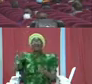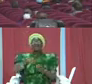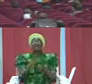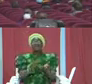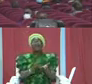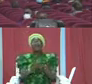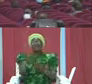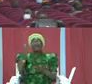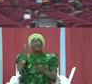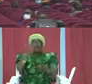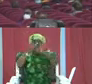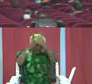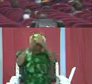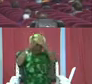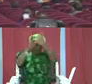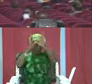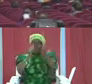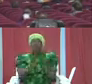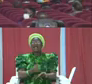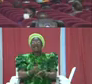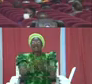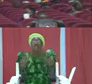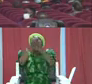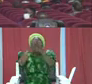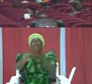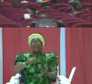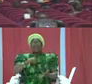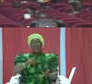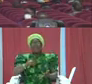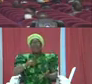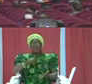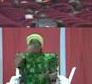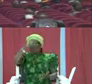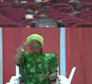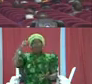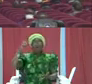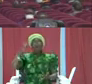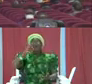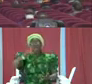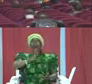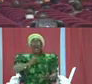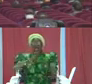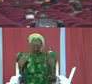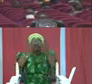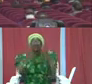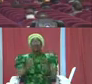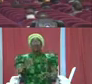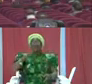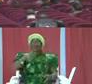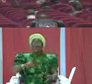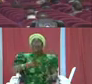Father, help me because I want my own second wind tonight.